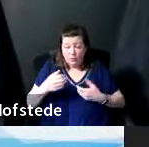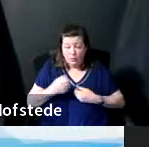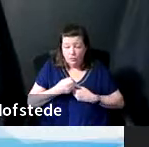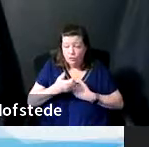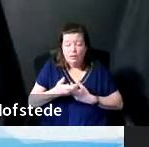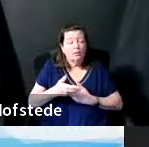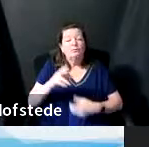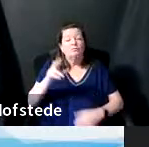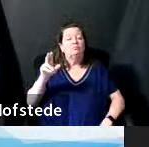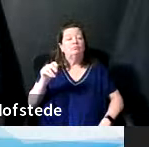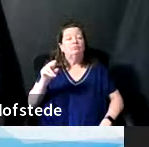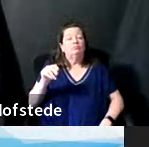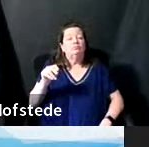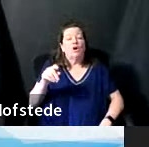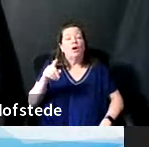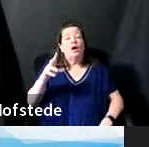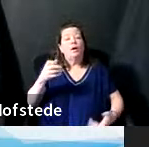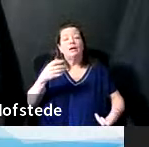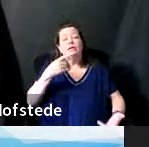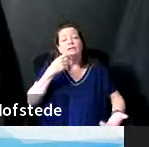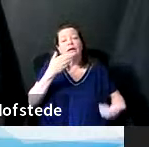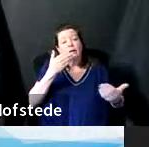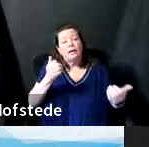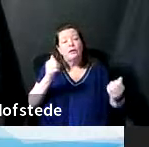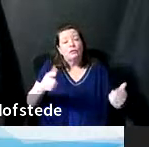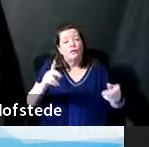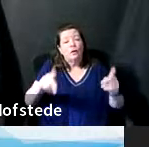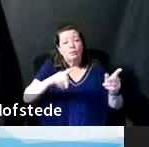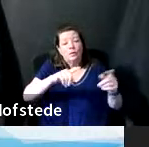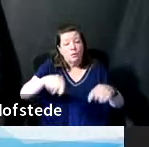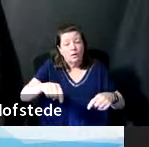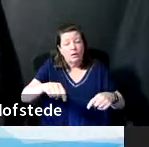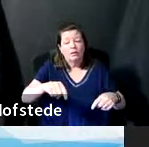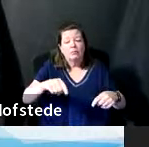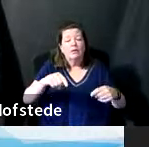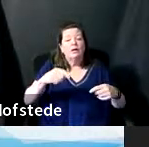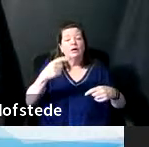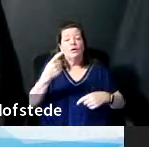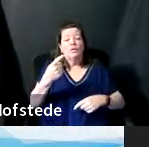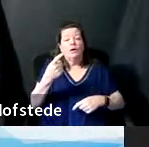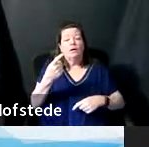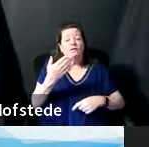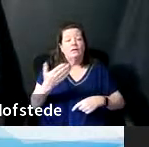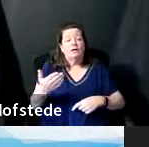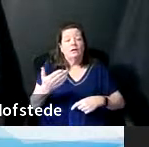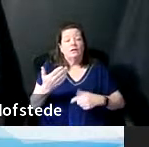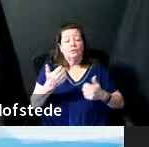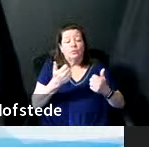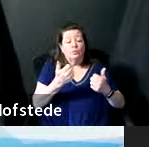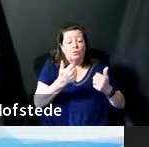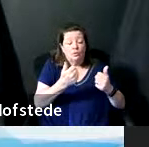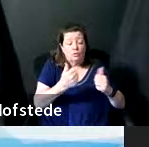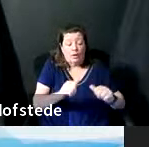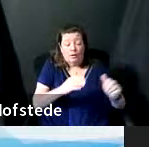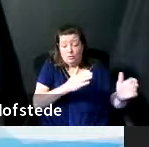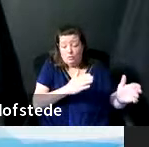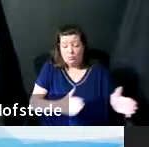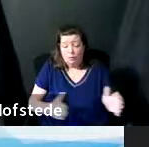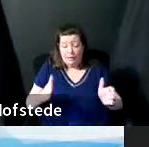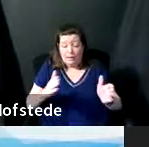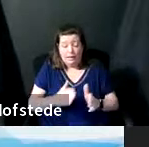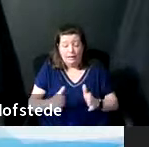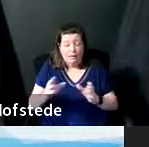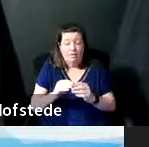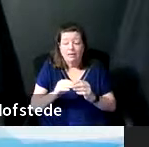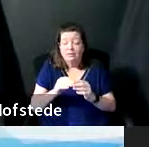No, I just was going to say thank you to everyone. You know, I think one of the things when we're trying to put these meetings together is